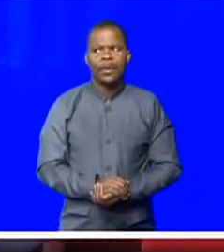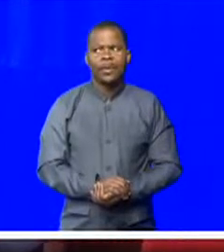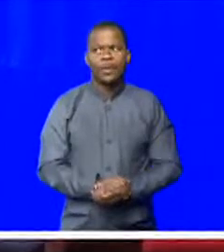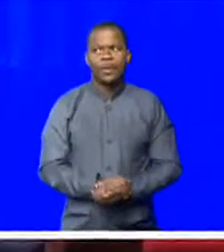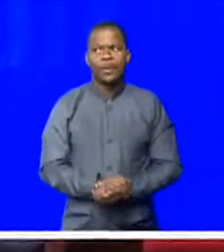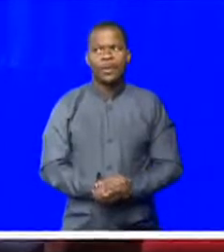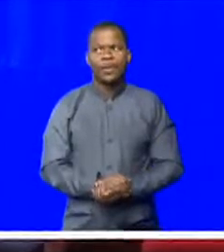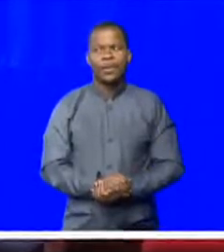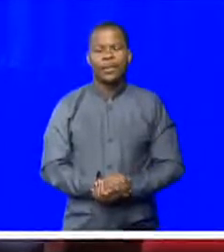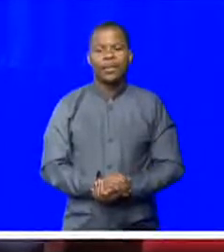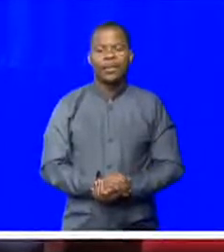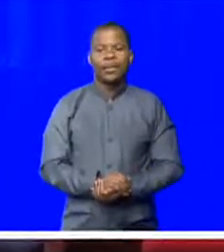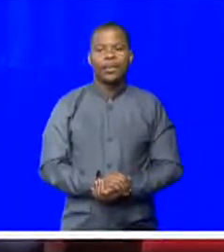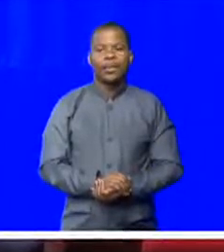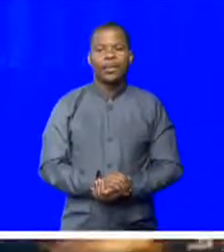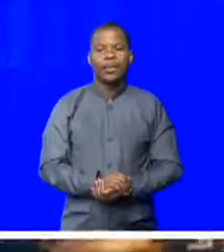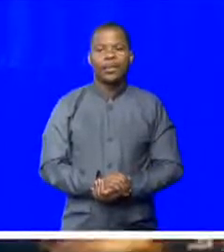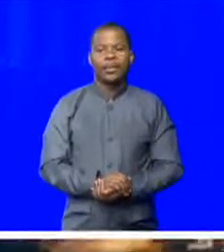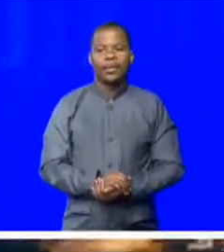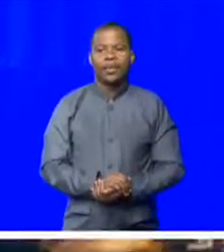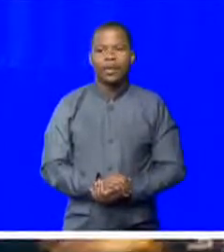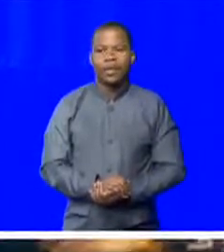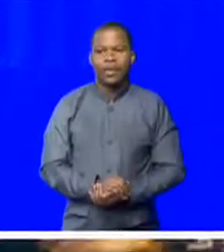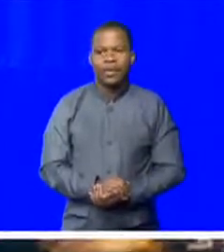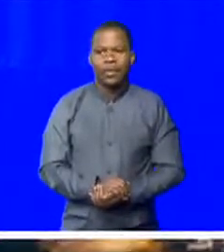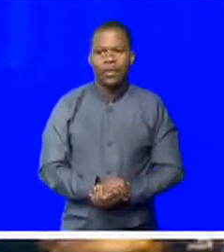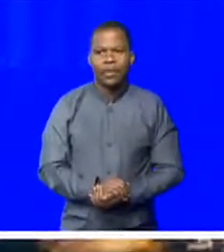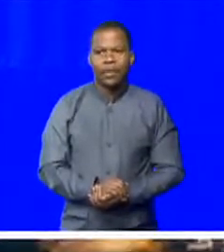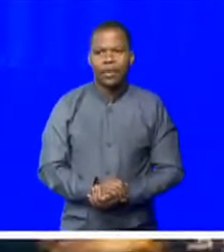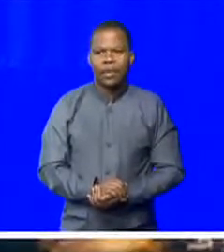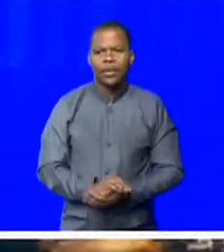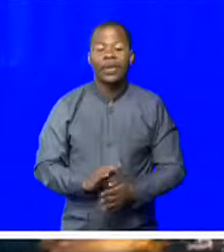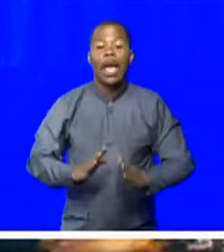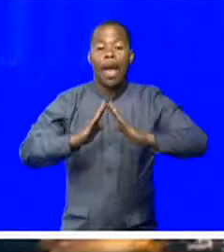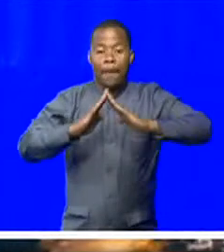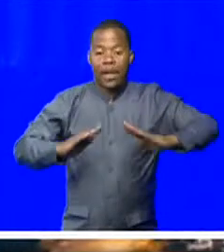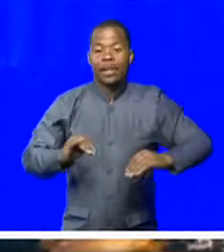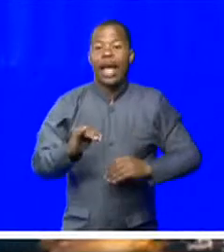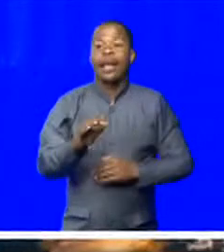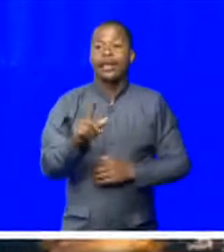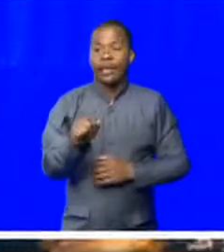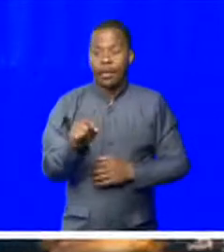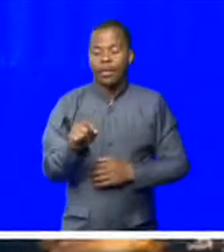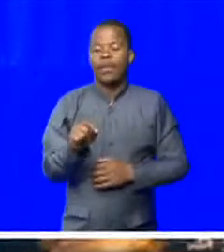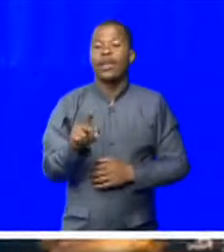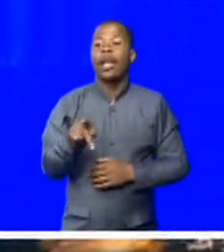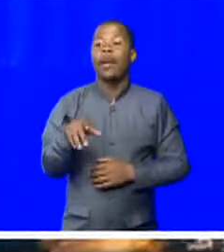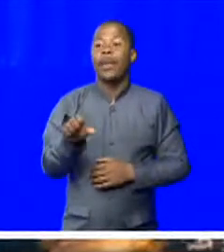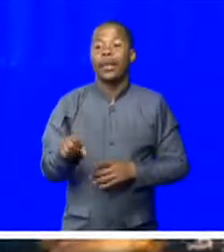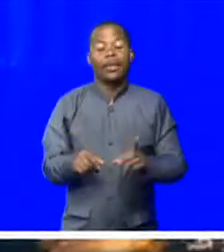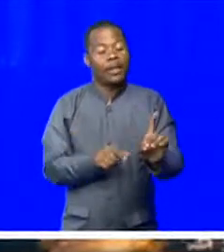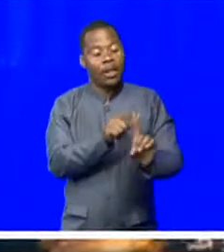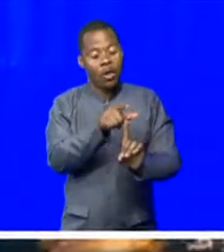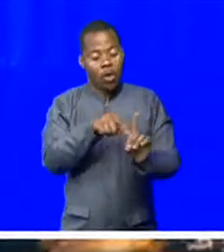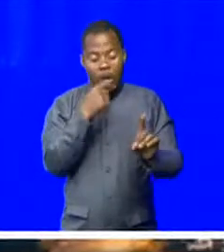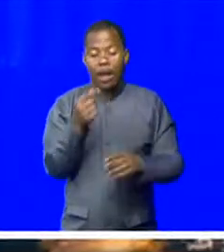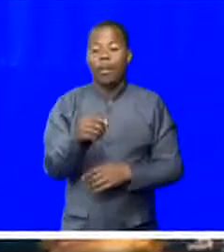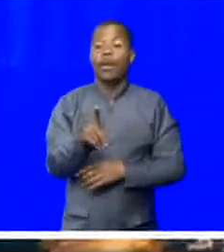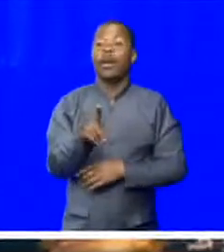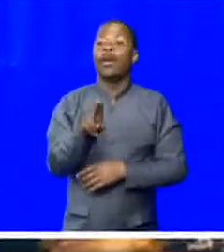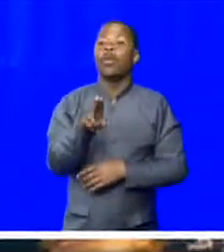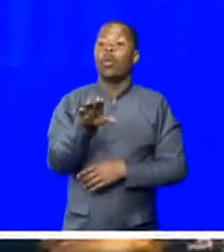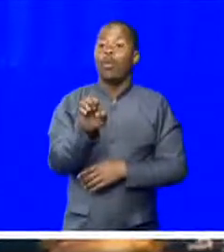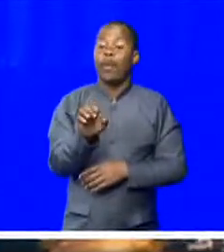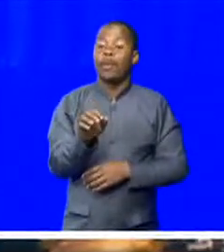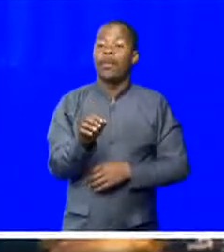Sikhumbuzo Dlamini, Parliament. The Ministry of Information, Communications and Technology, Principal Secretary